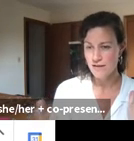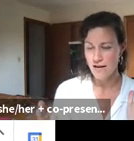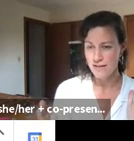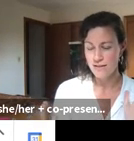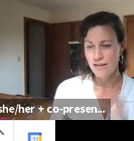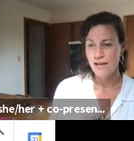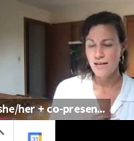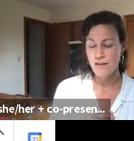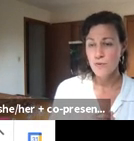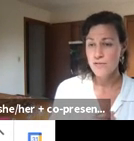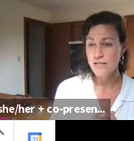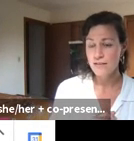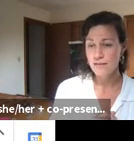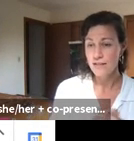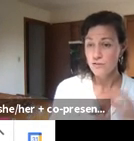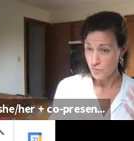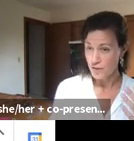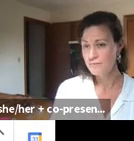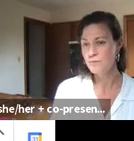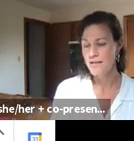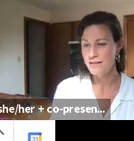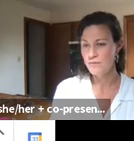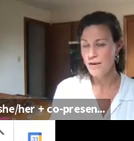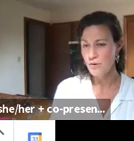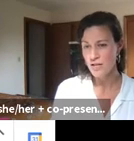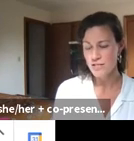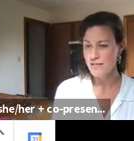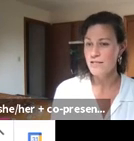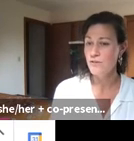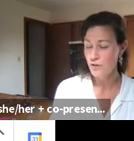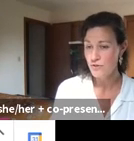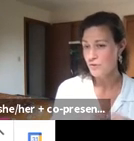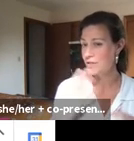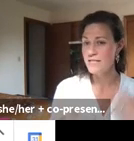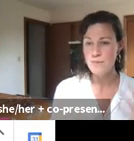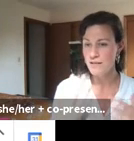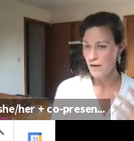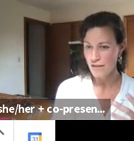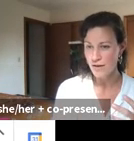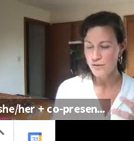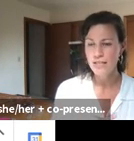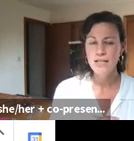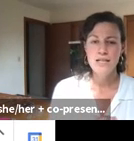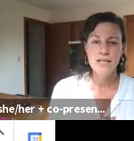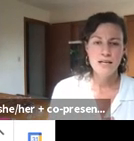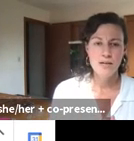your slide, and the other person, the interviewer, will then write questions into the notes, or you can speak them out